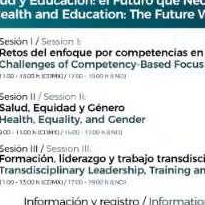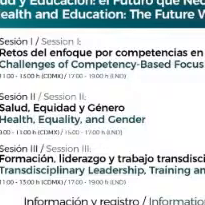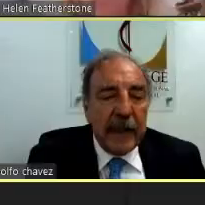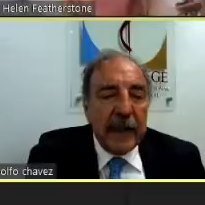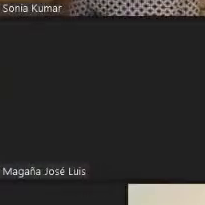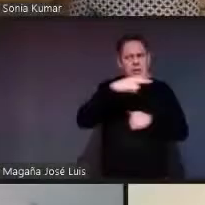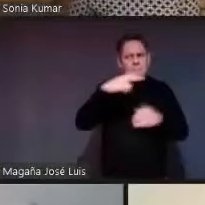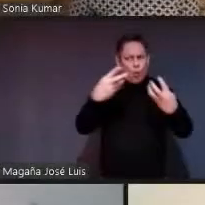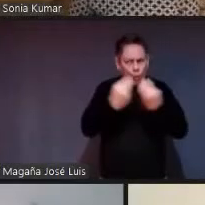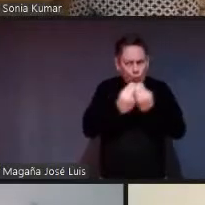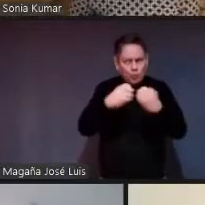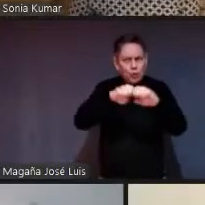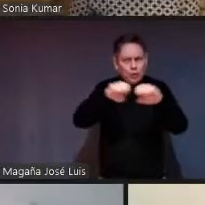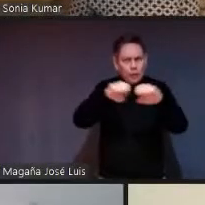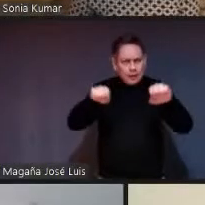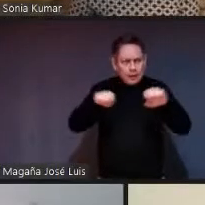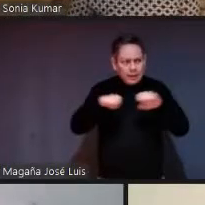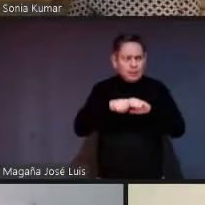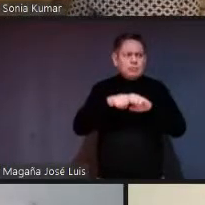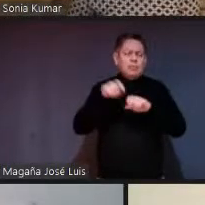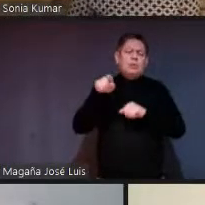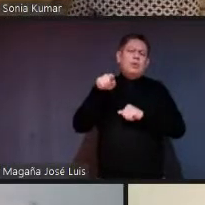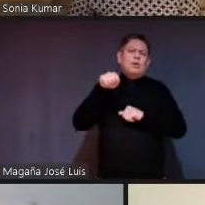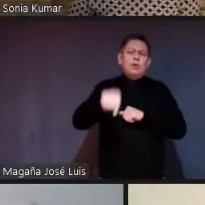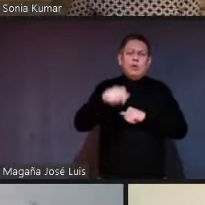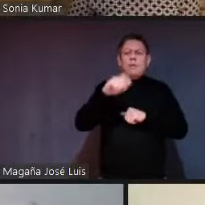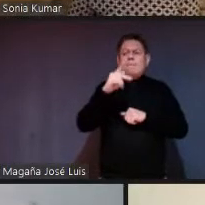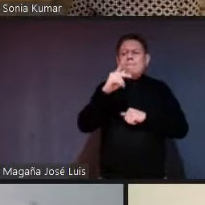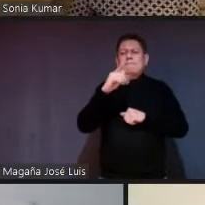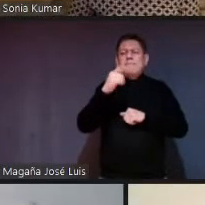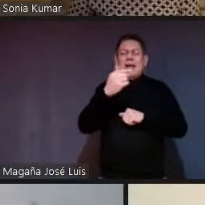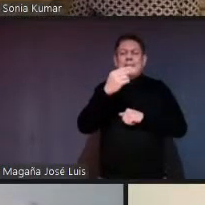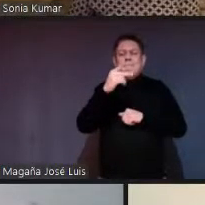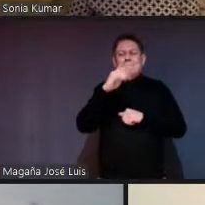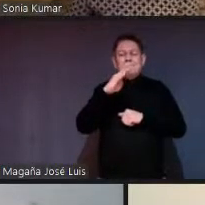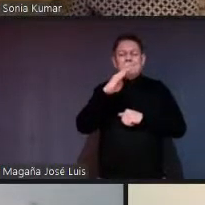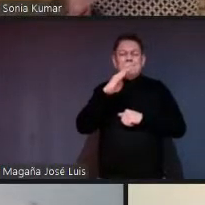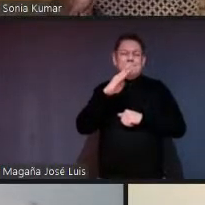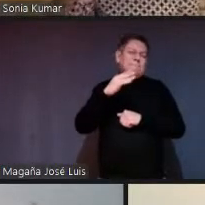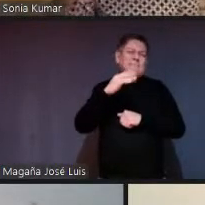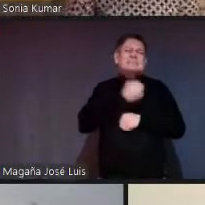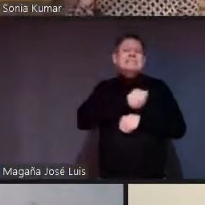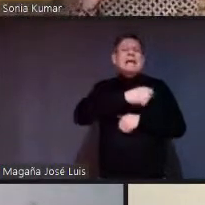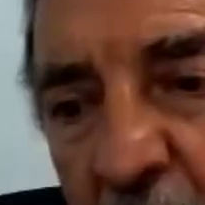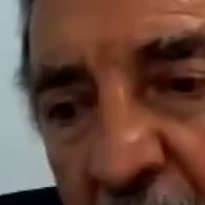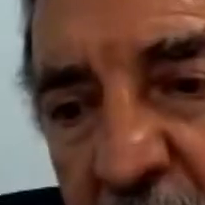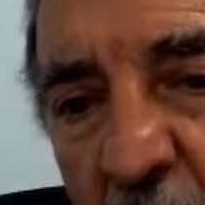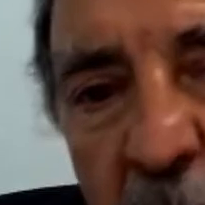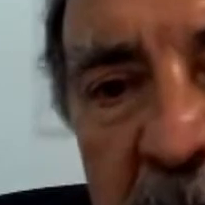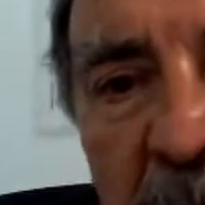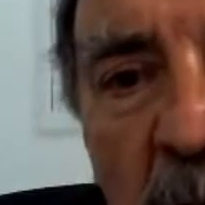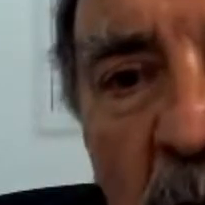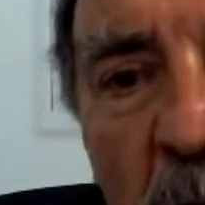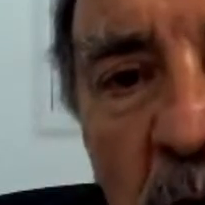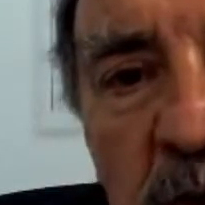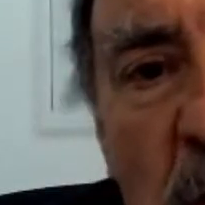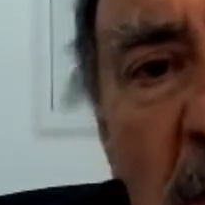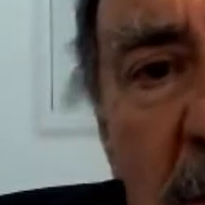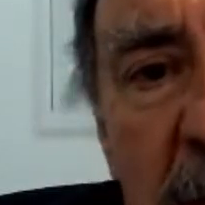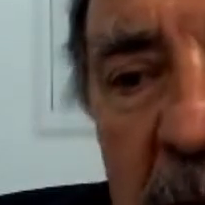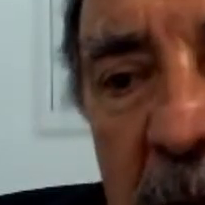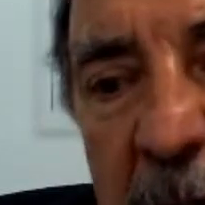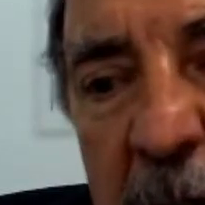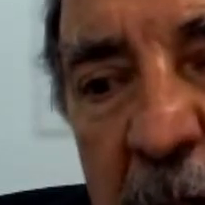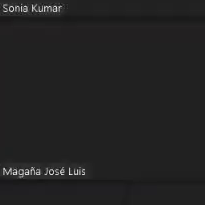between the UK and Mexico through the Better Health Program and the Embassy of the United Kingdom. Without further